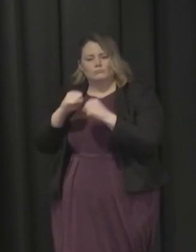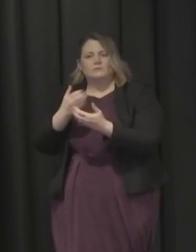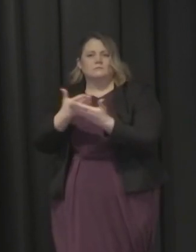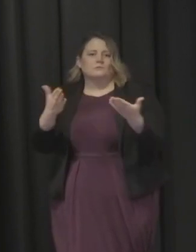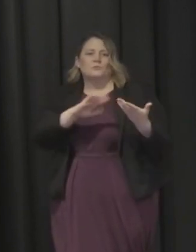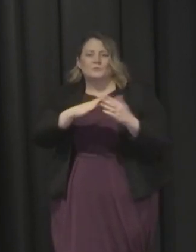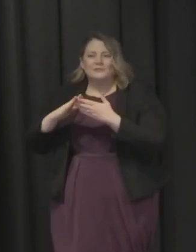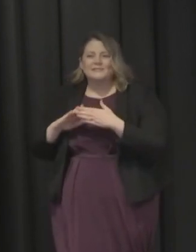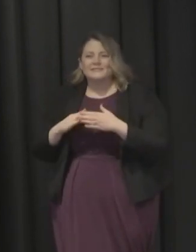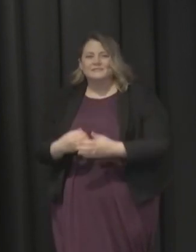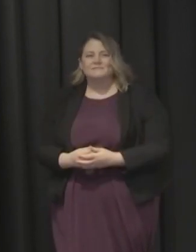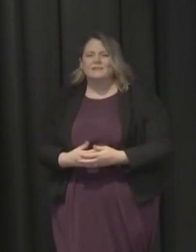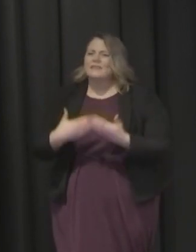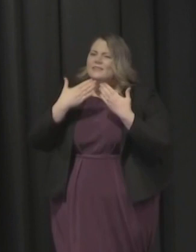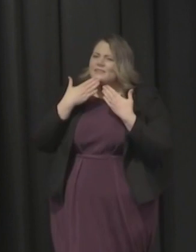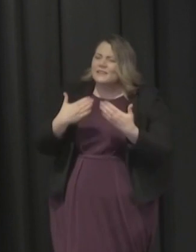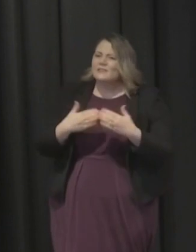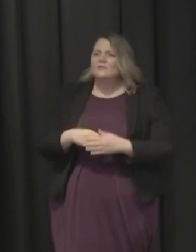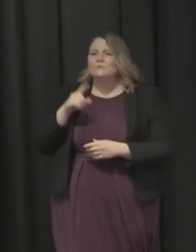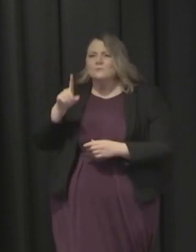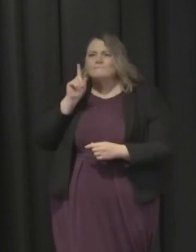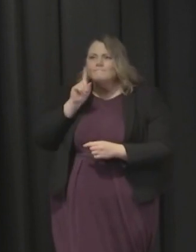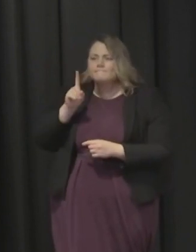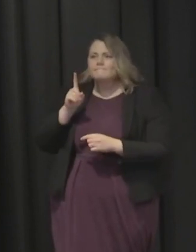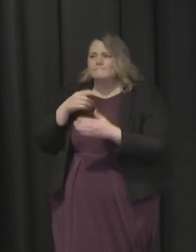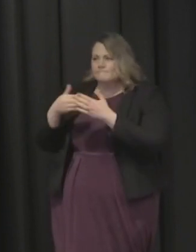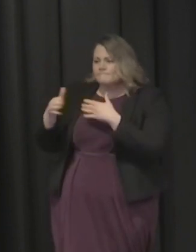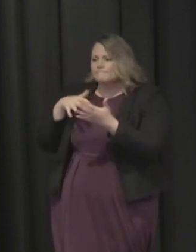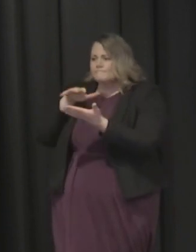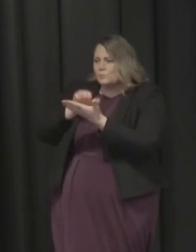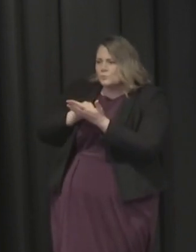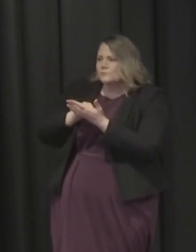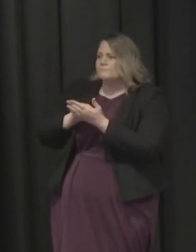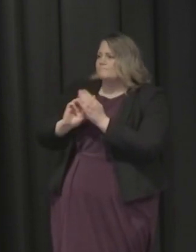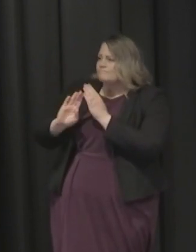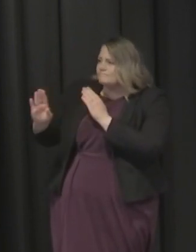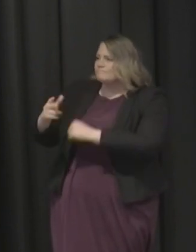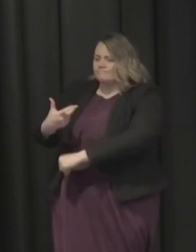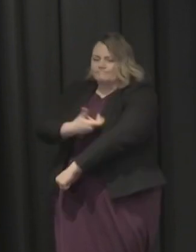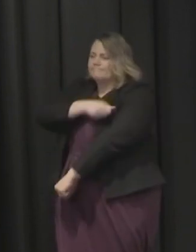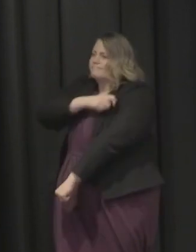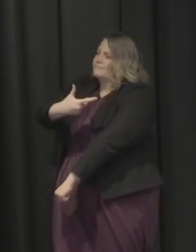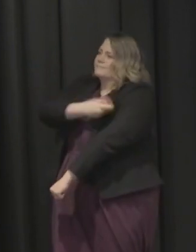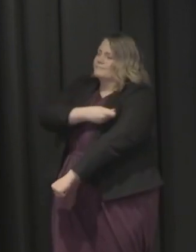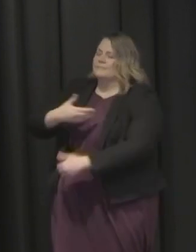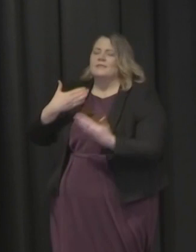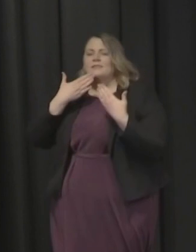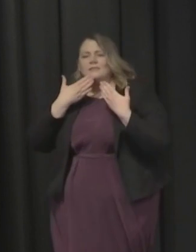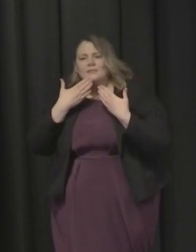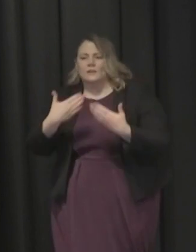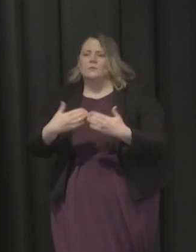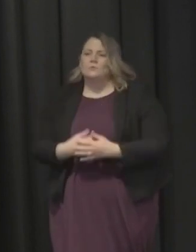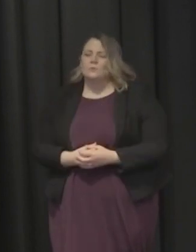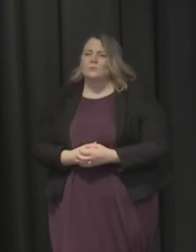public health team made the difficult decision to lock down Greater Shepparton, and Jerome will speak to that and